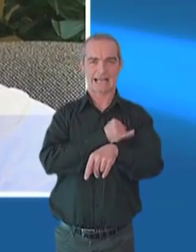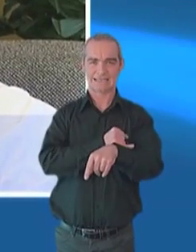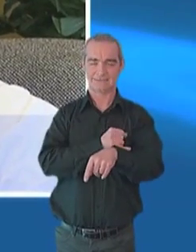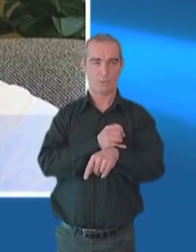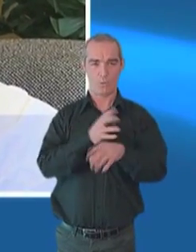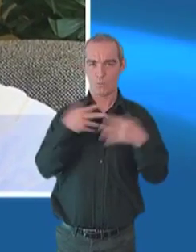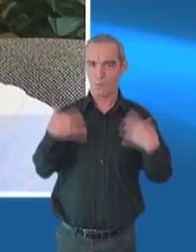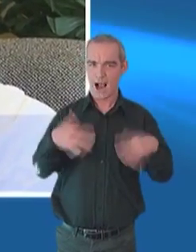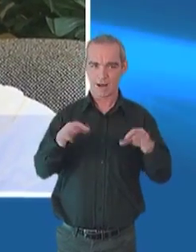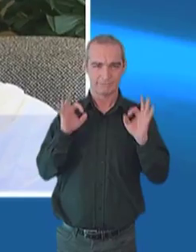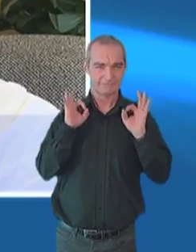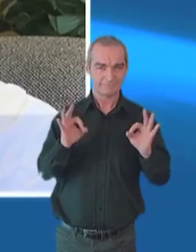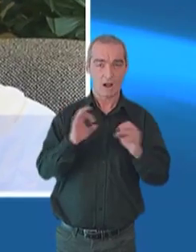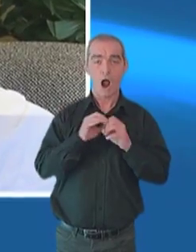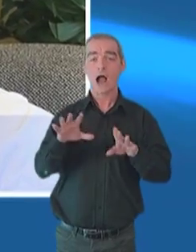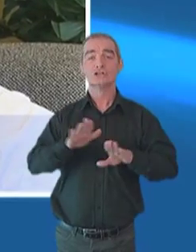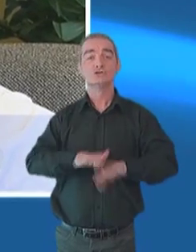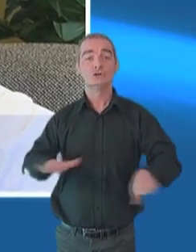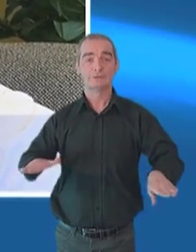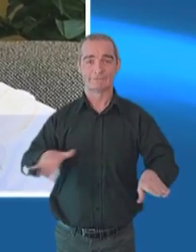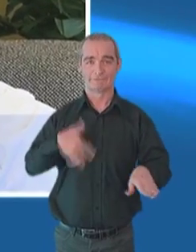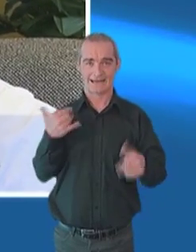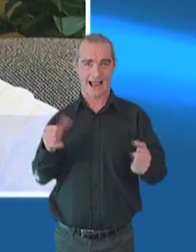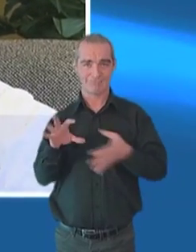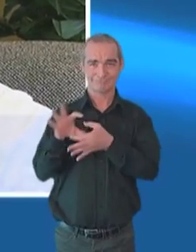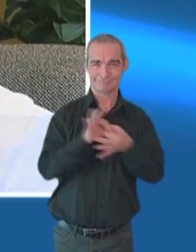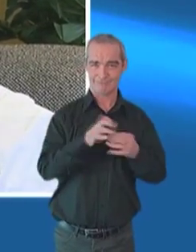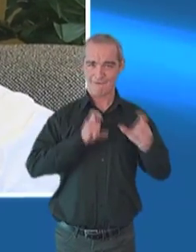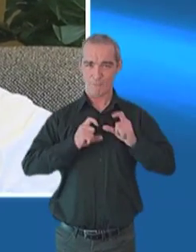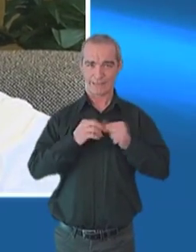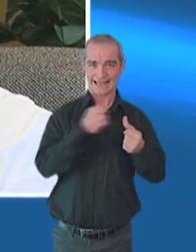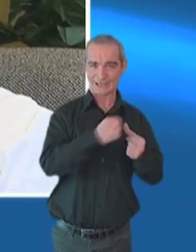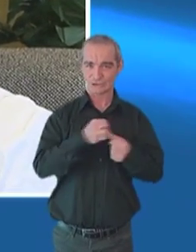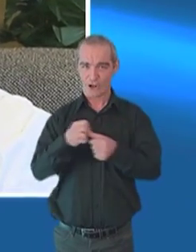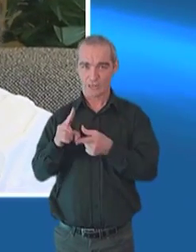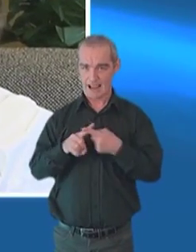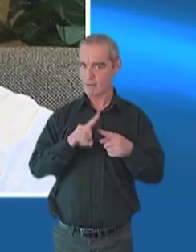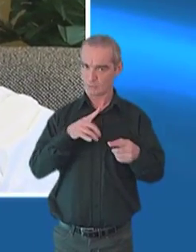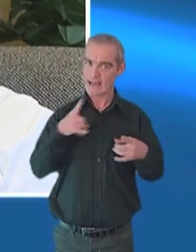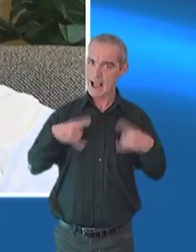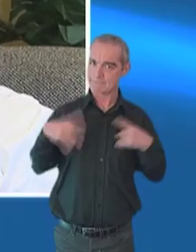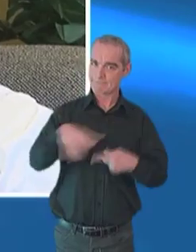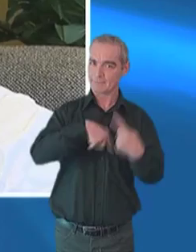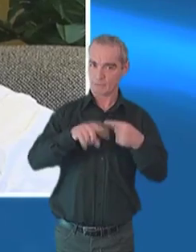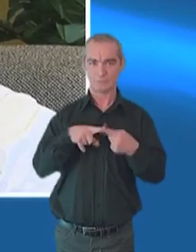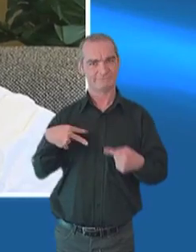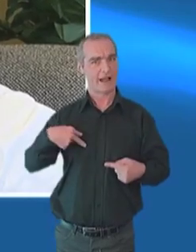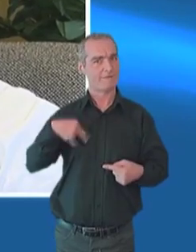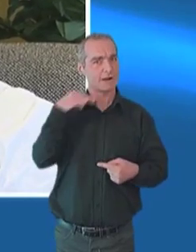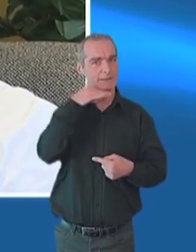St Joseph's is just seems to be incredible. The kids, they all seem to be just